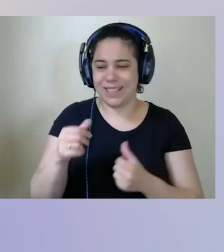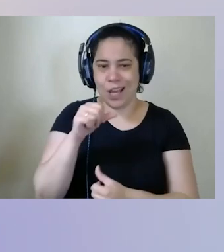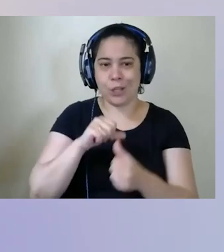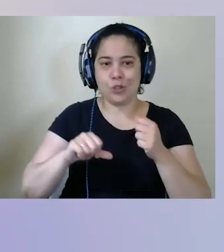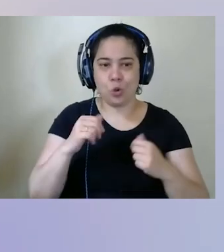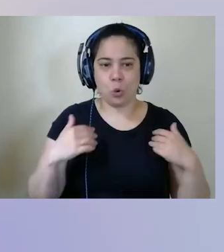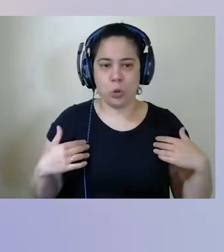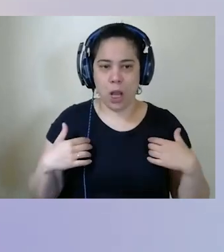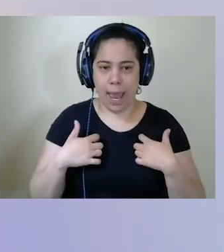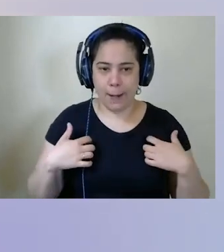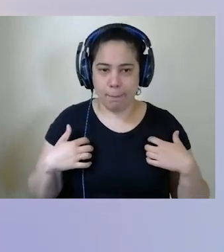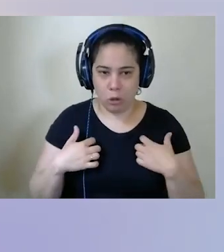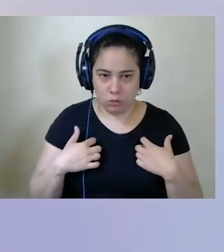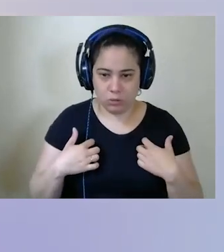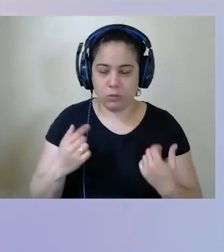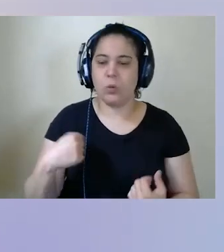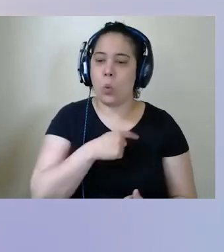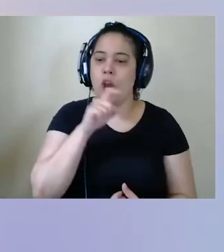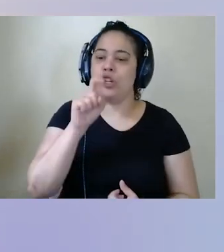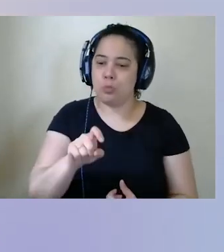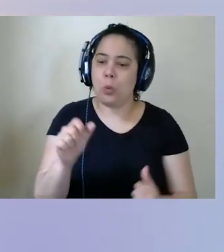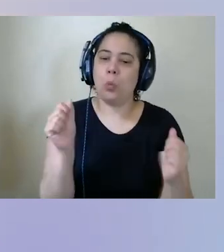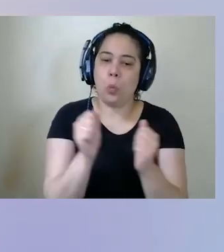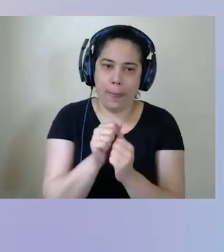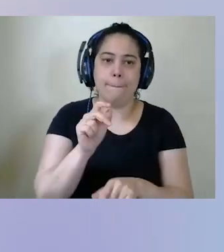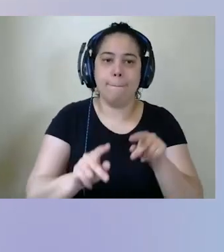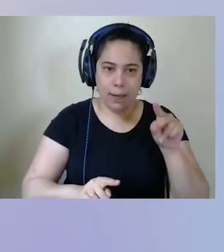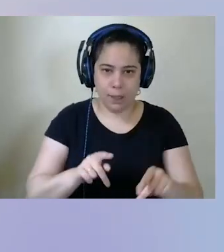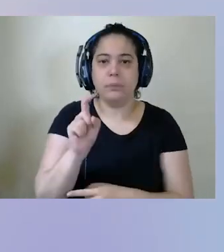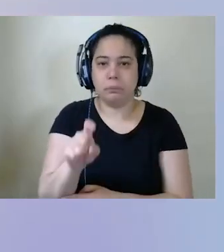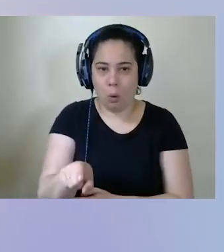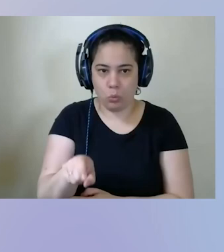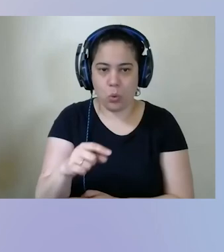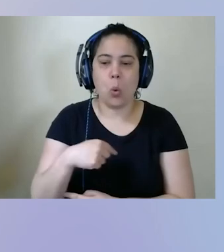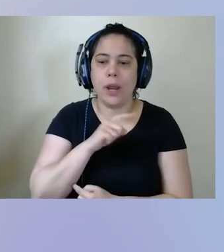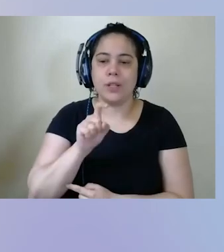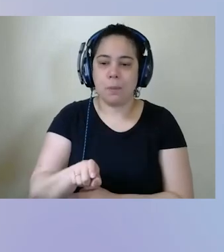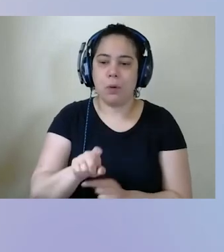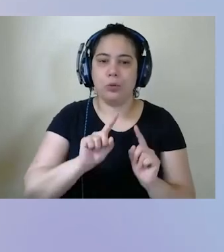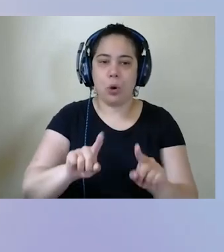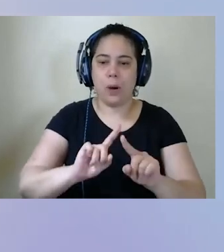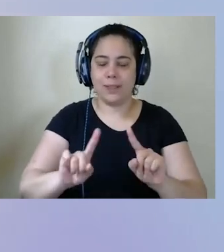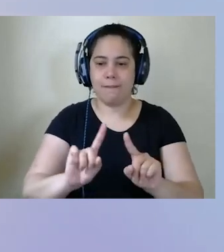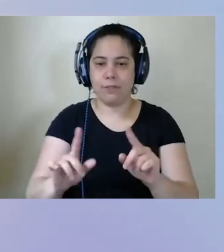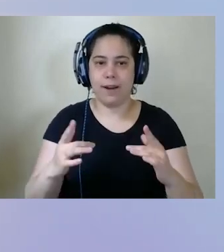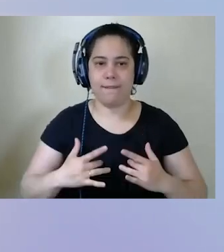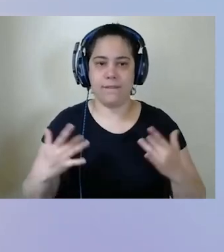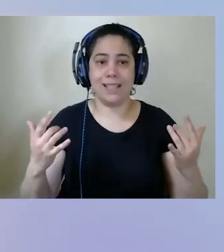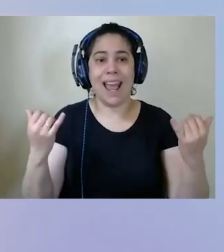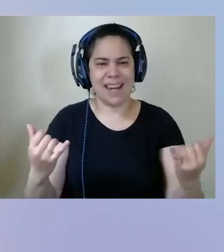right? We are meant to be with one another. We are meant to be at these events that are now